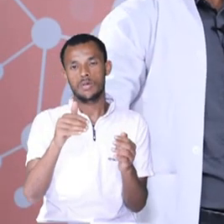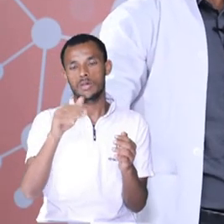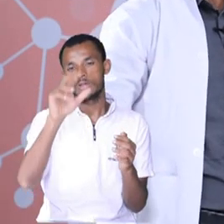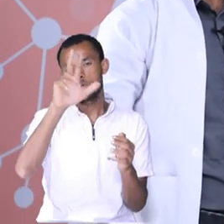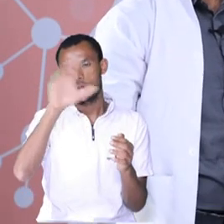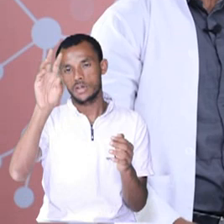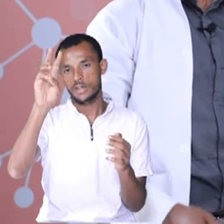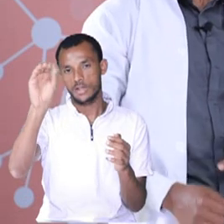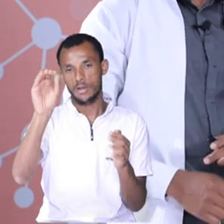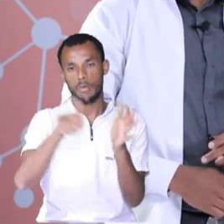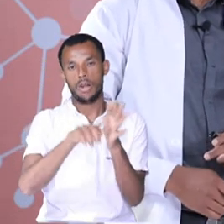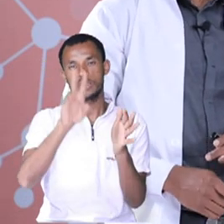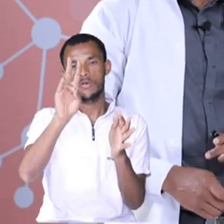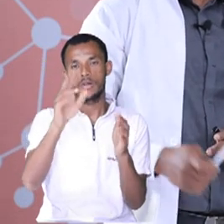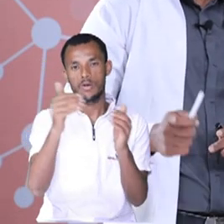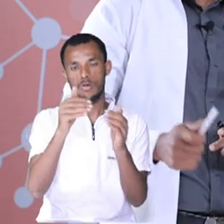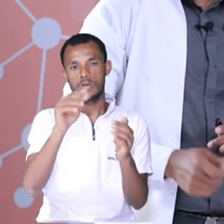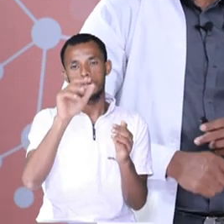360 minus 7 is equal to